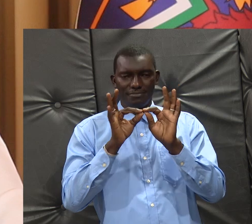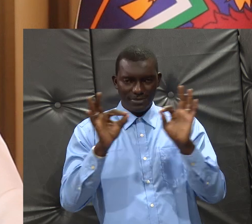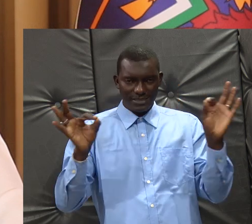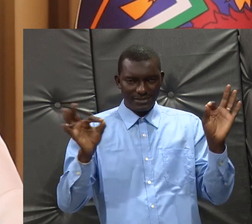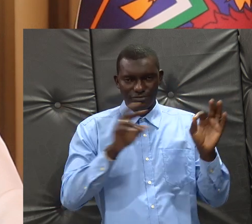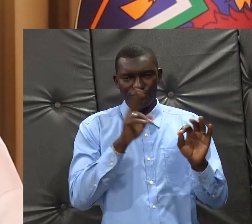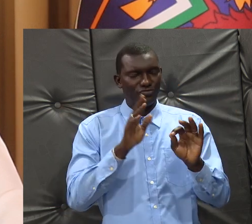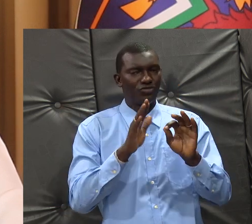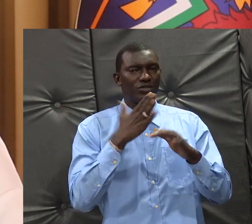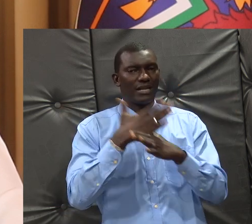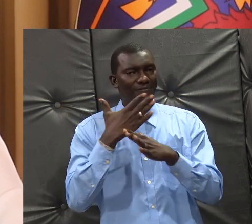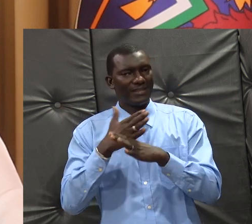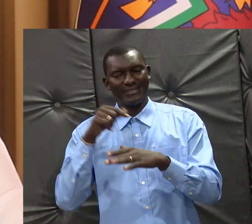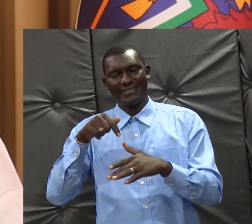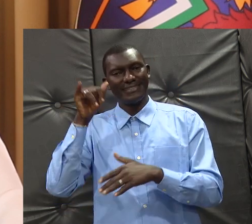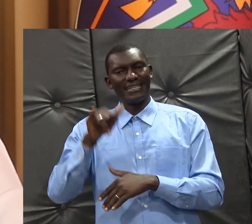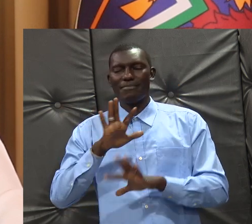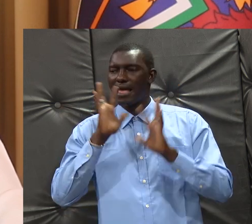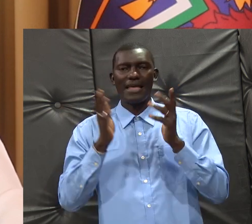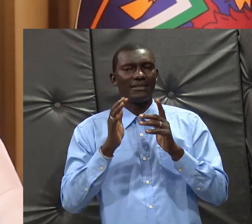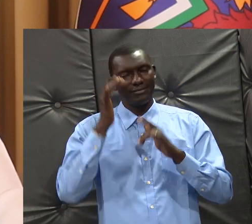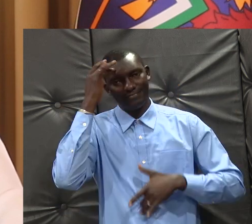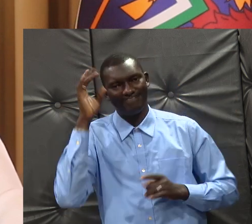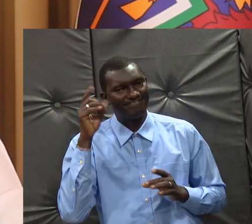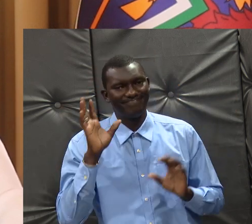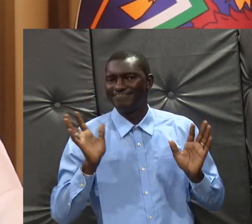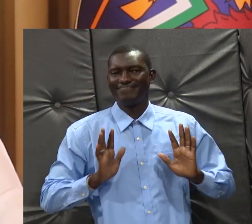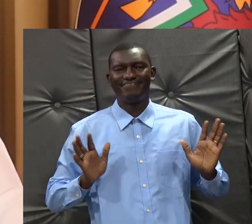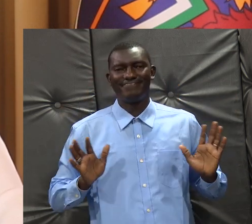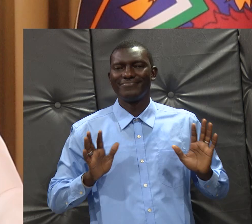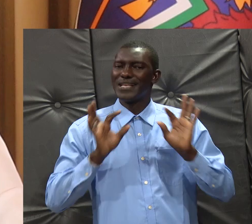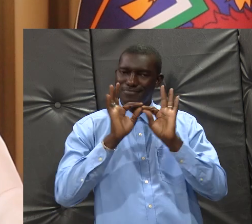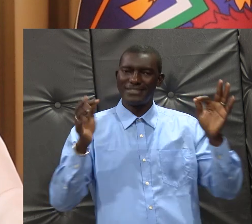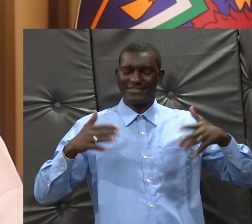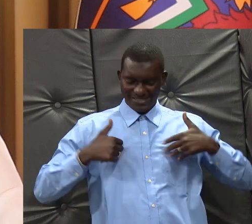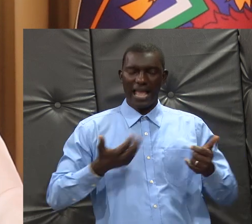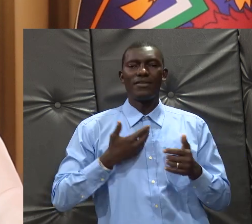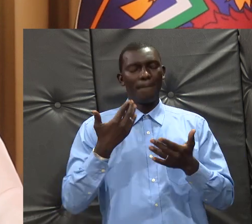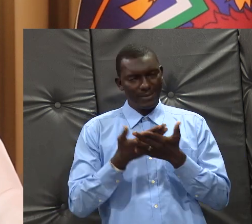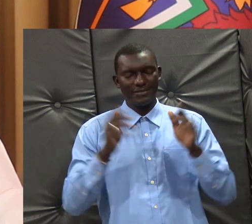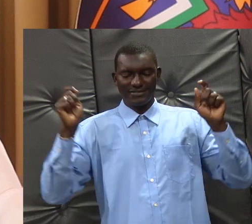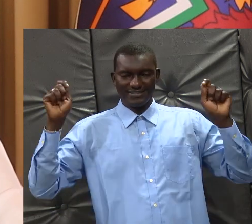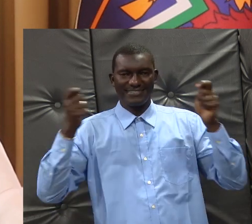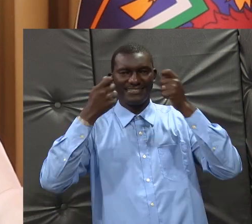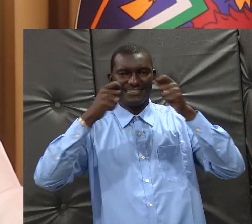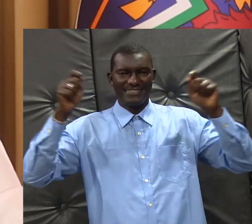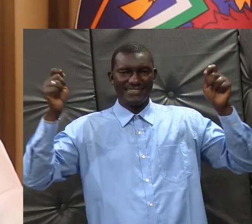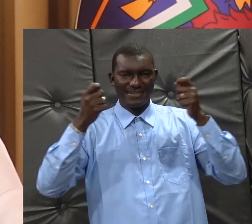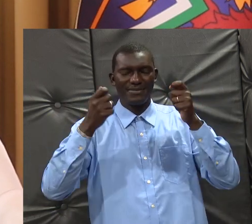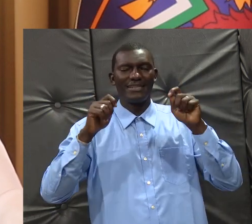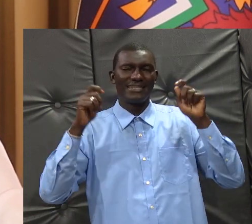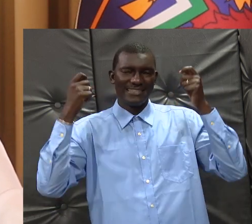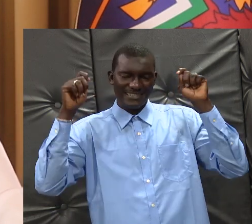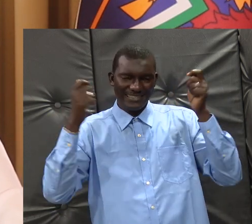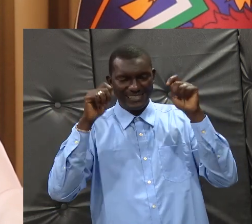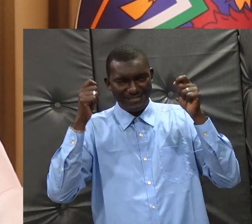harmful behavior. In the same way, let us be watchful of those who may seize the